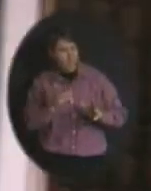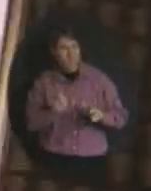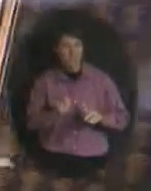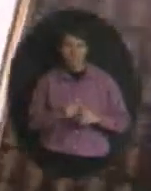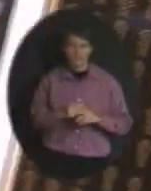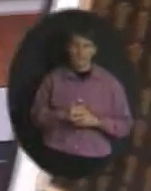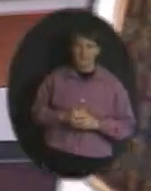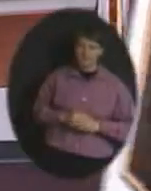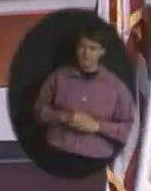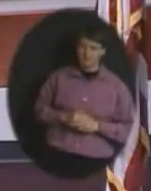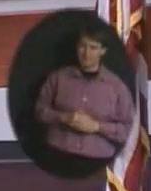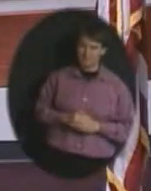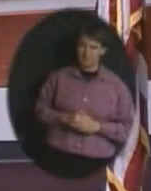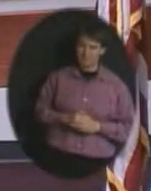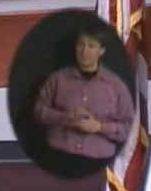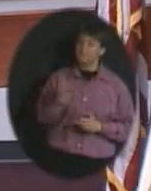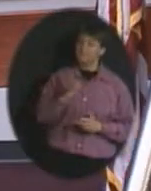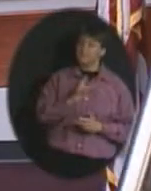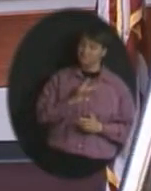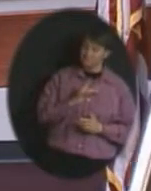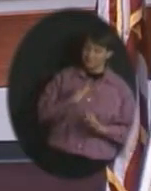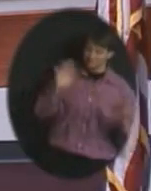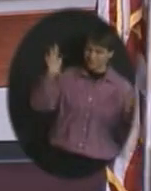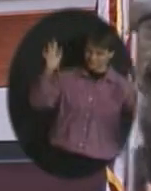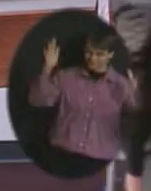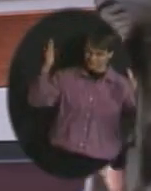Yeah. Very nice. Very nice. Thank you.